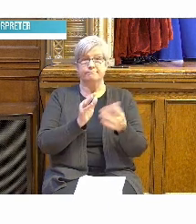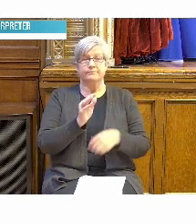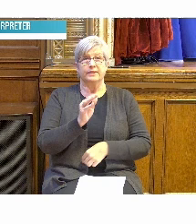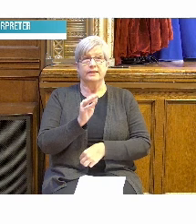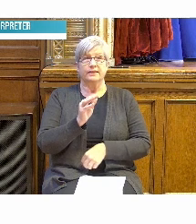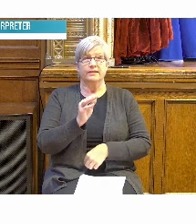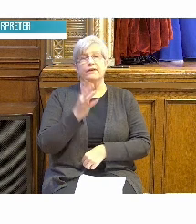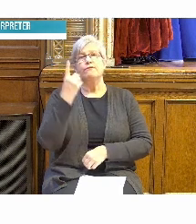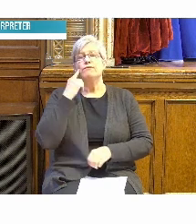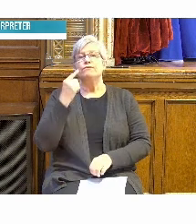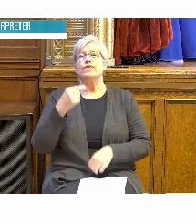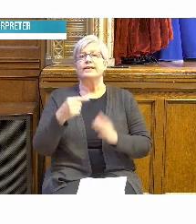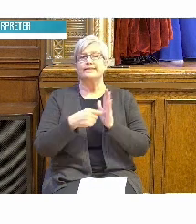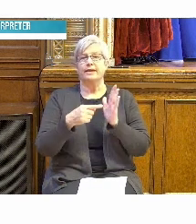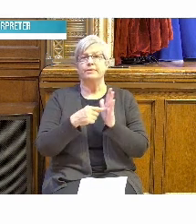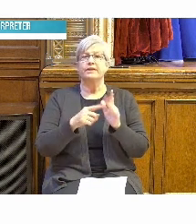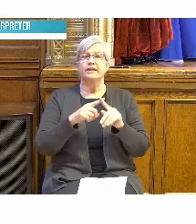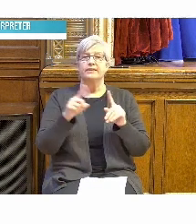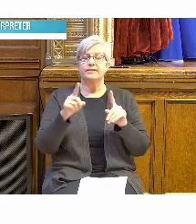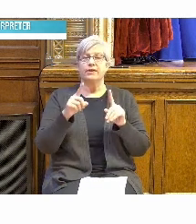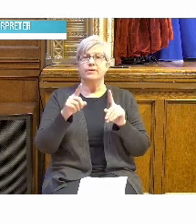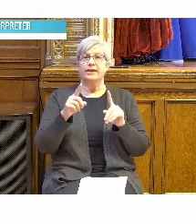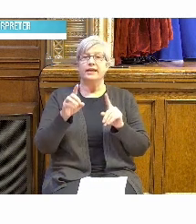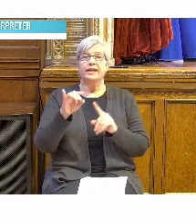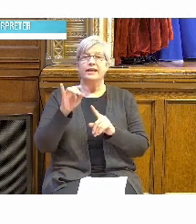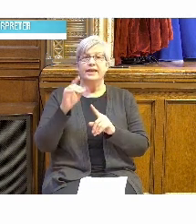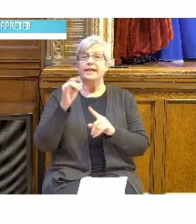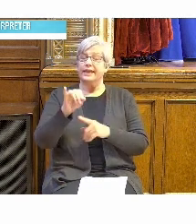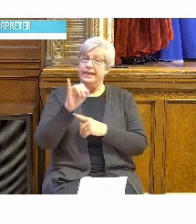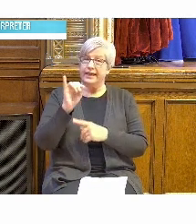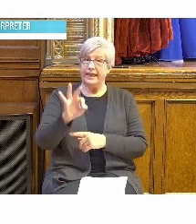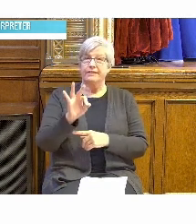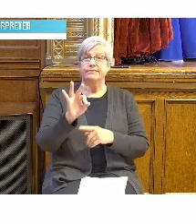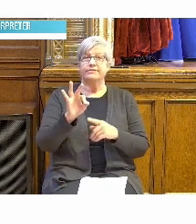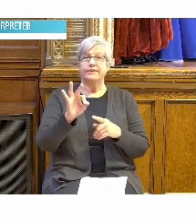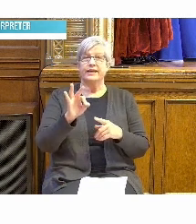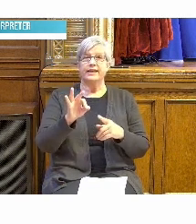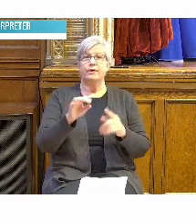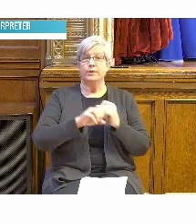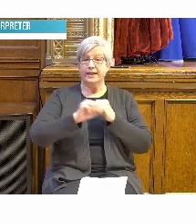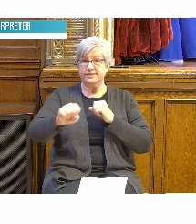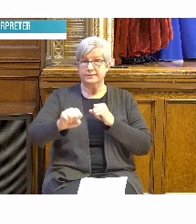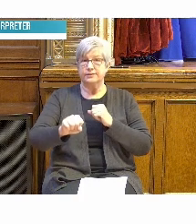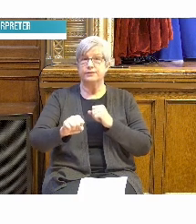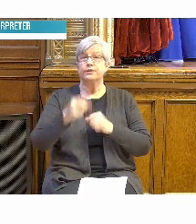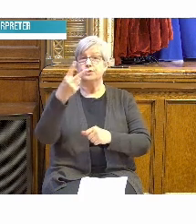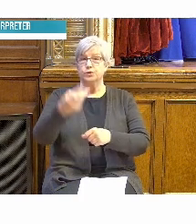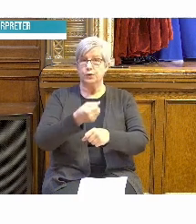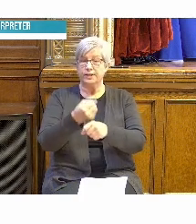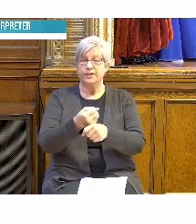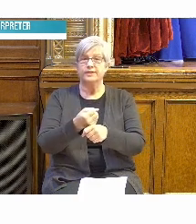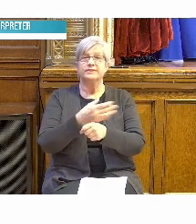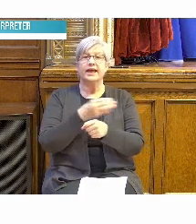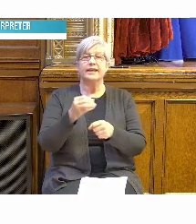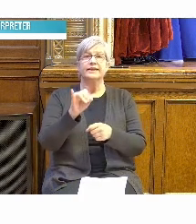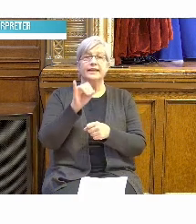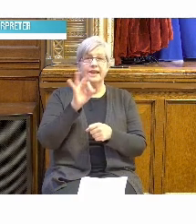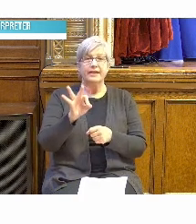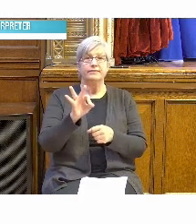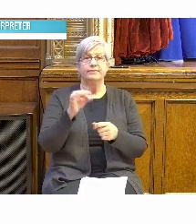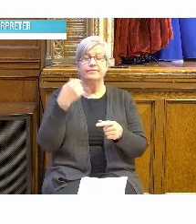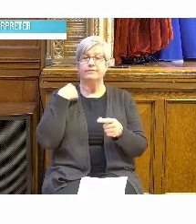let's, for example, if the legislation is amended to provide that this is a 2-year commission, and if we consider